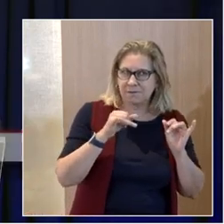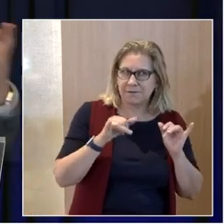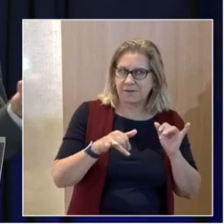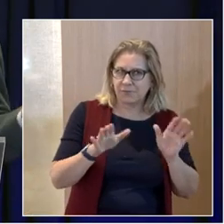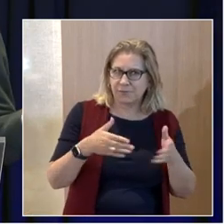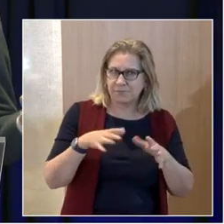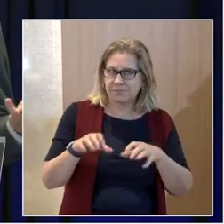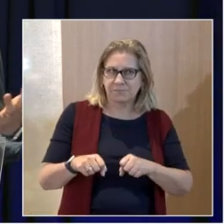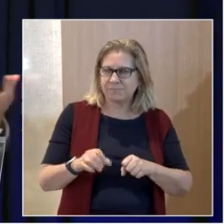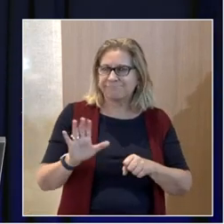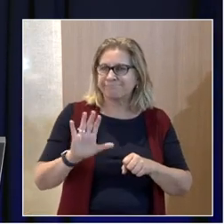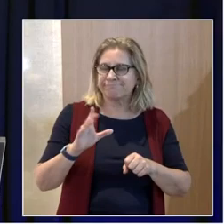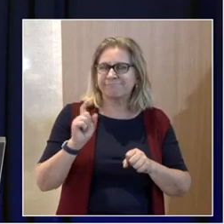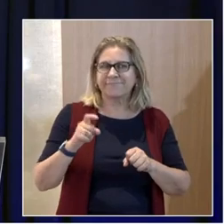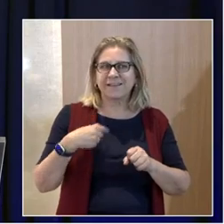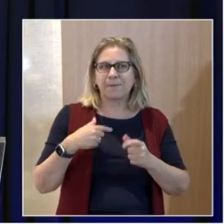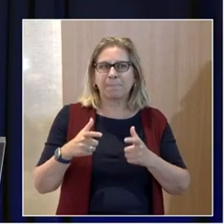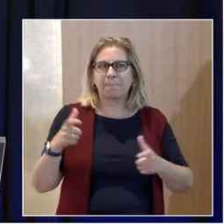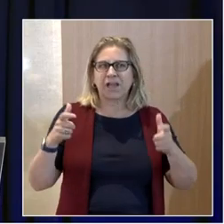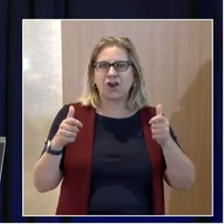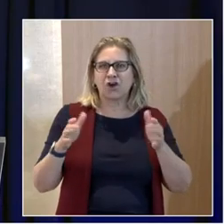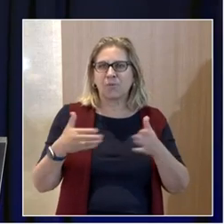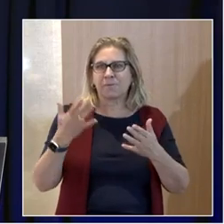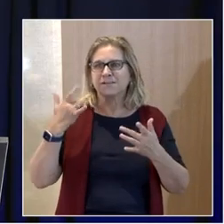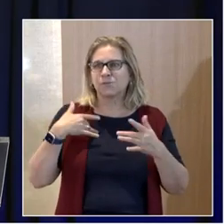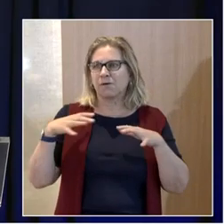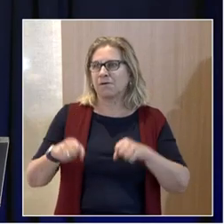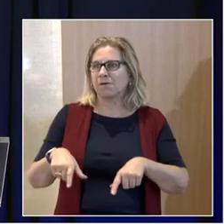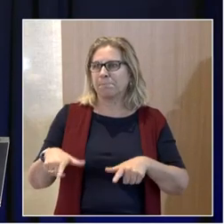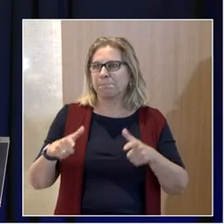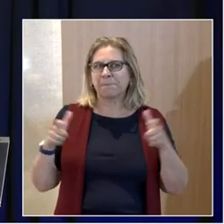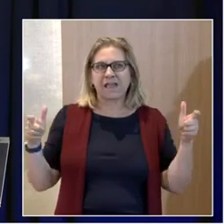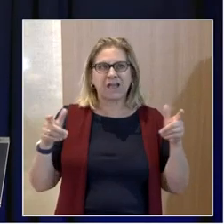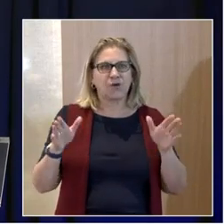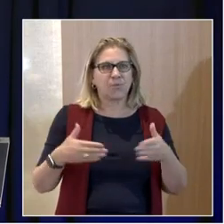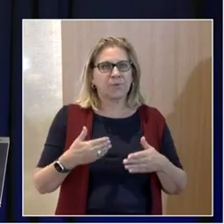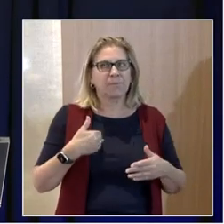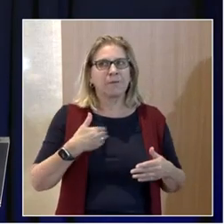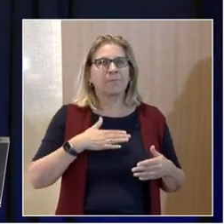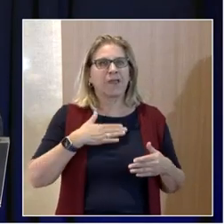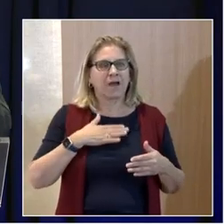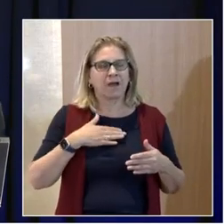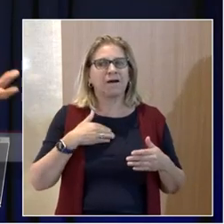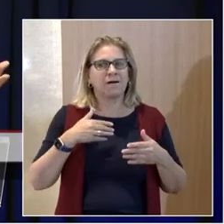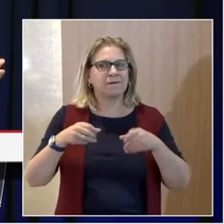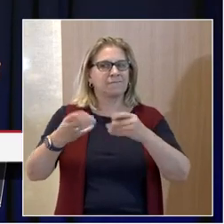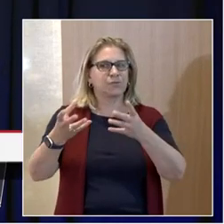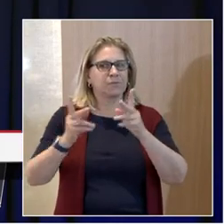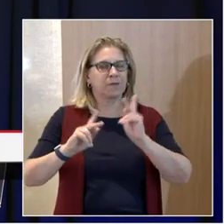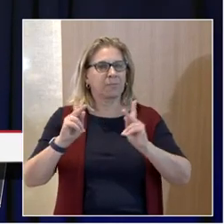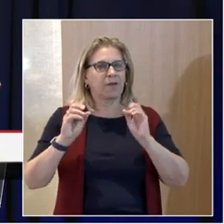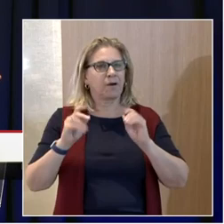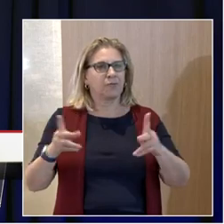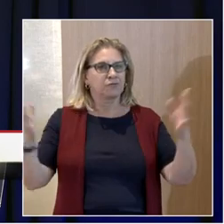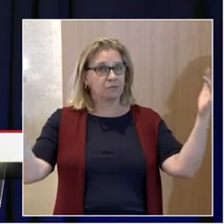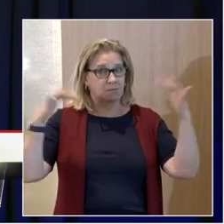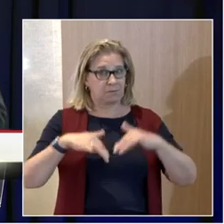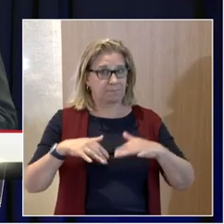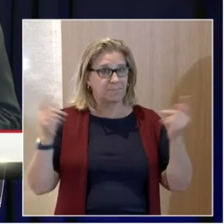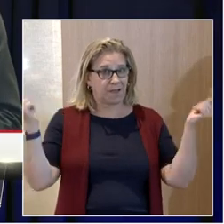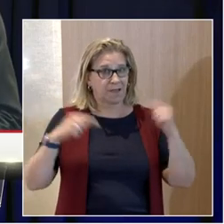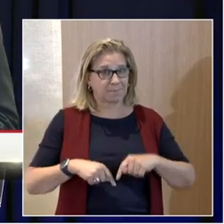and I'm glad we have this opportunity to be together. I'm really here right now to talk about what the action is in the action